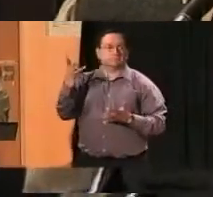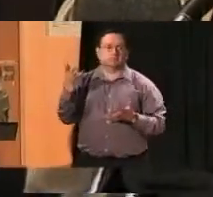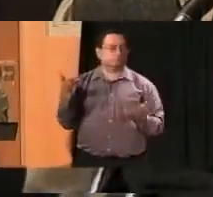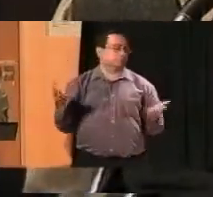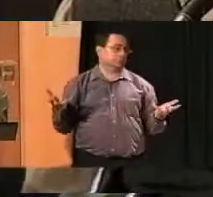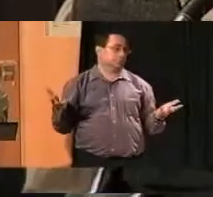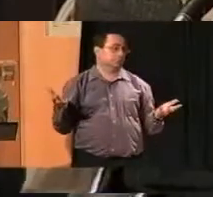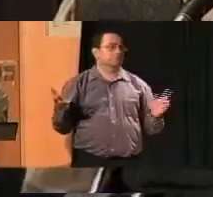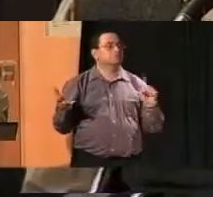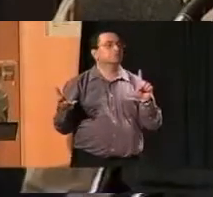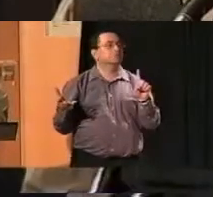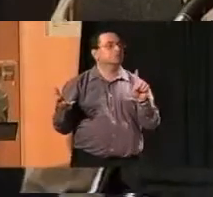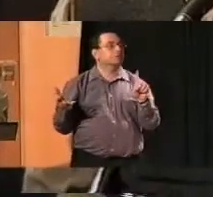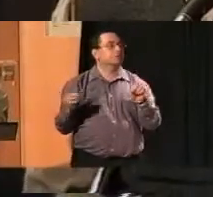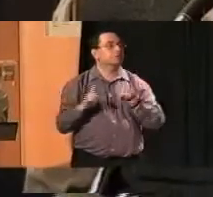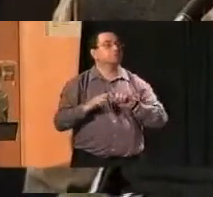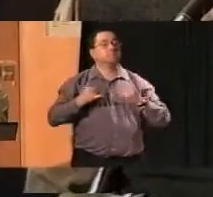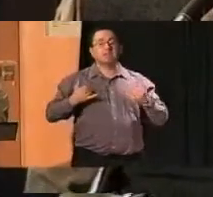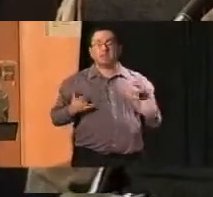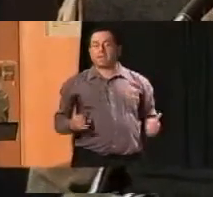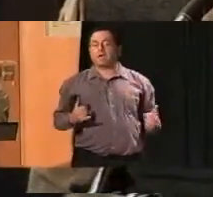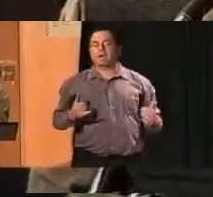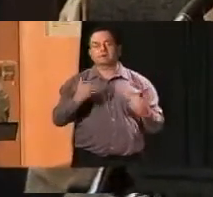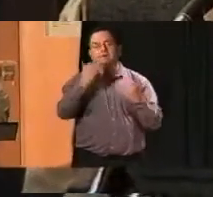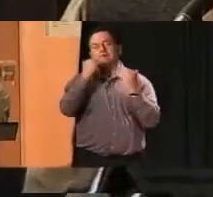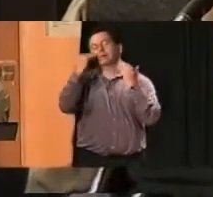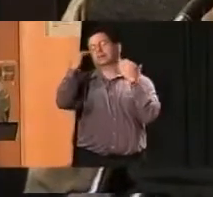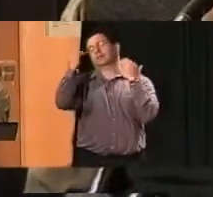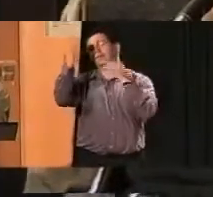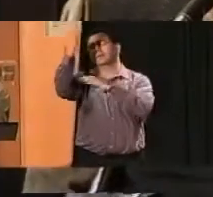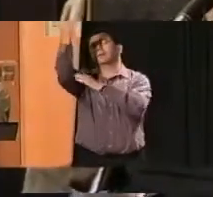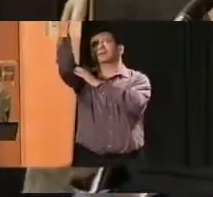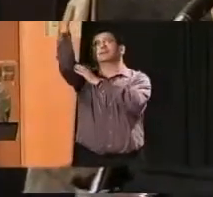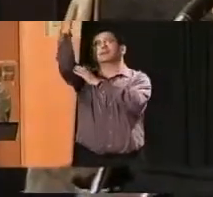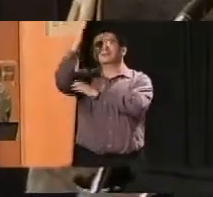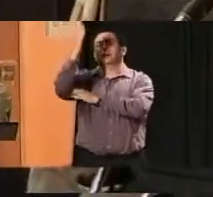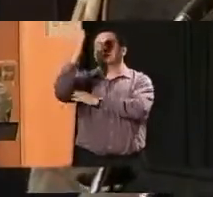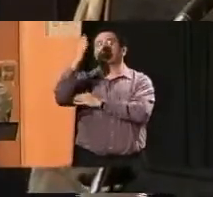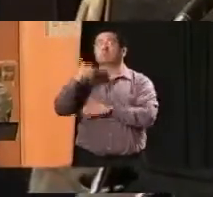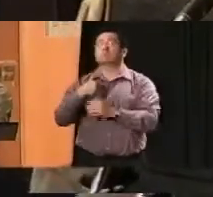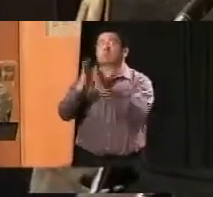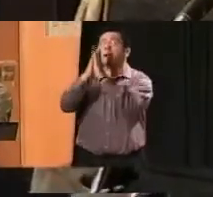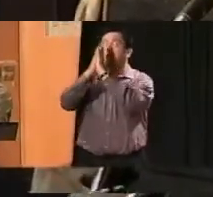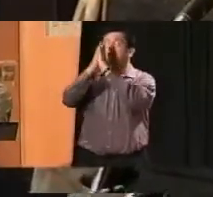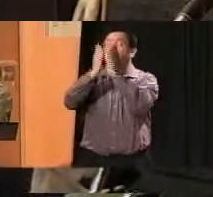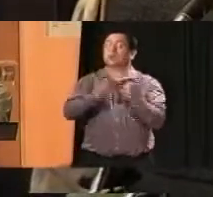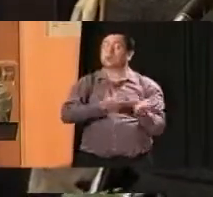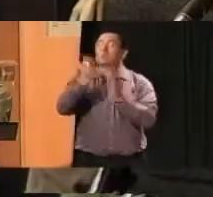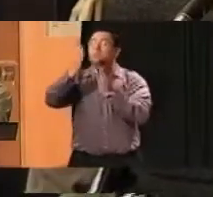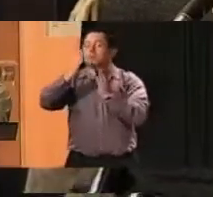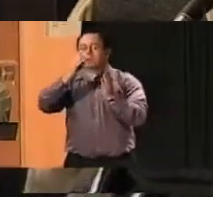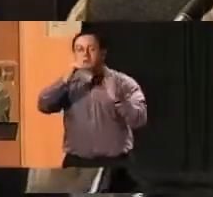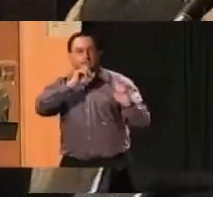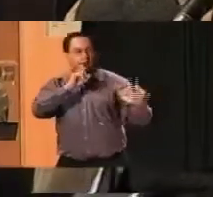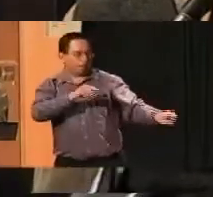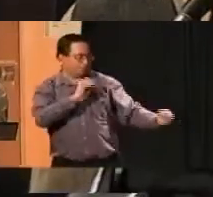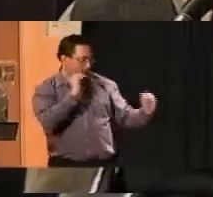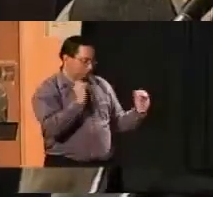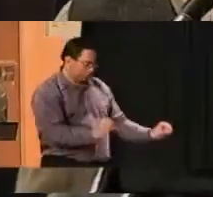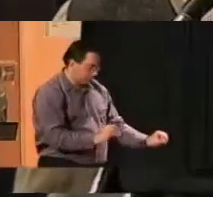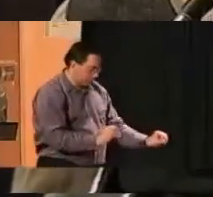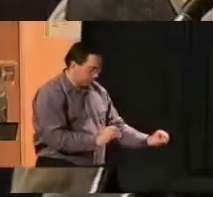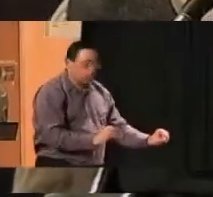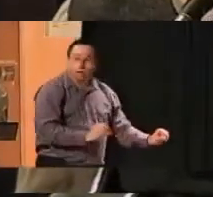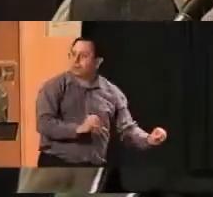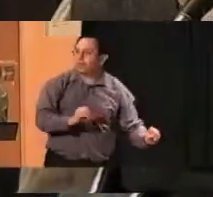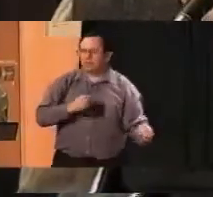But now I thank God for not answering that prayer. For born of